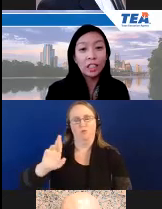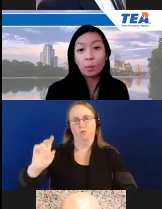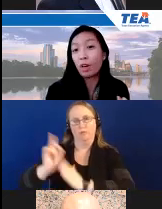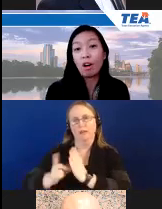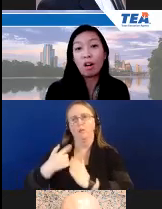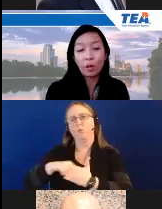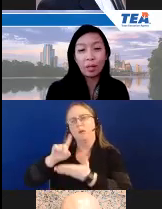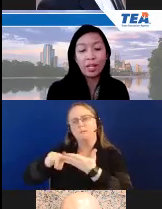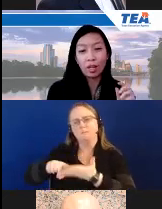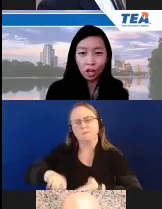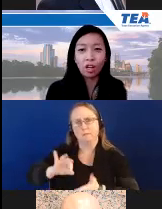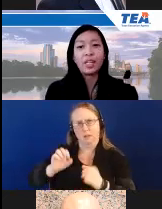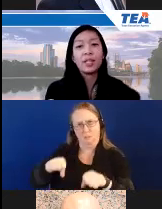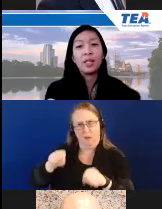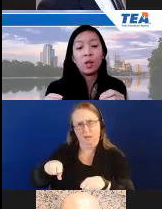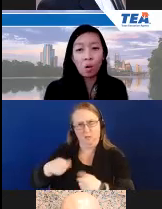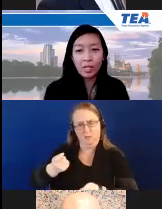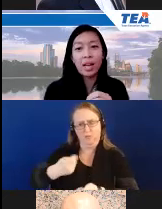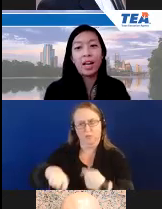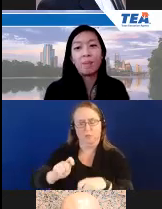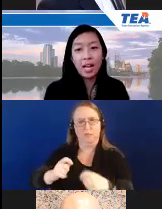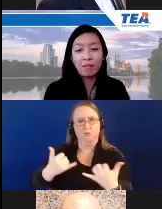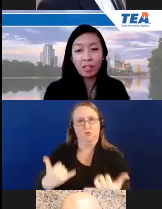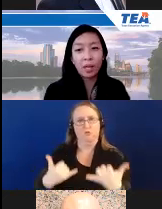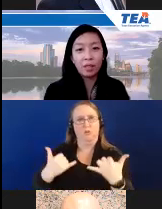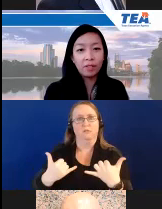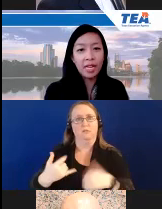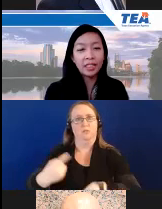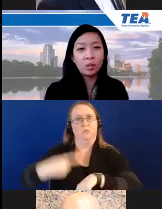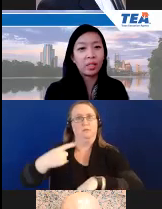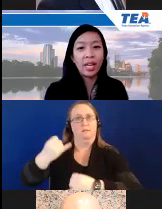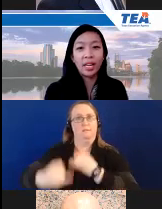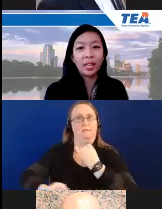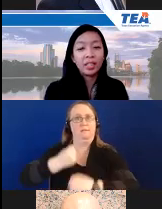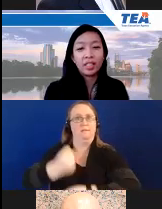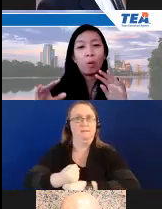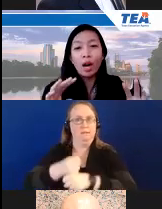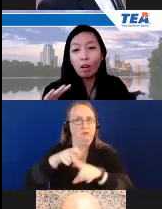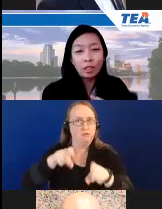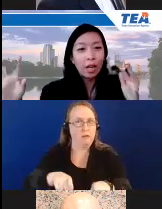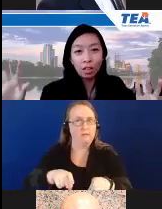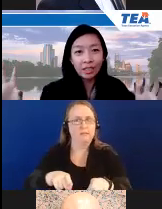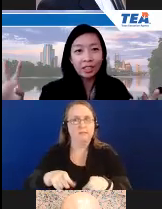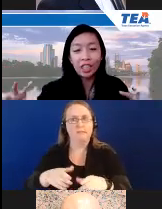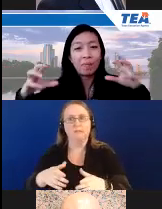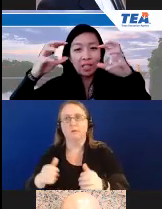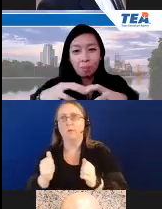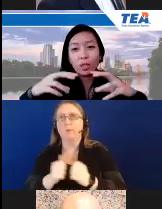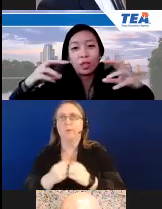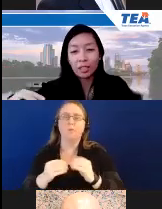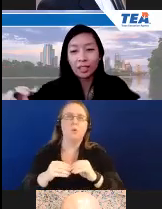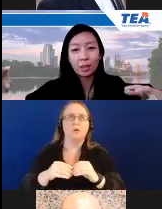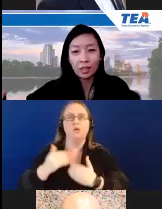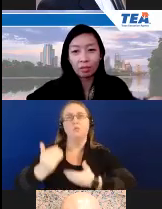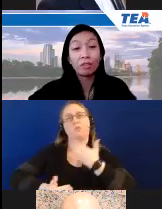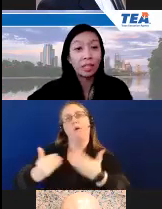it's possible at all to replace our current one-time end-of-year summative test with a progress monitoring system that's in